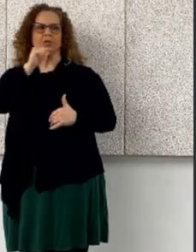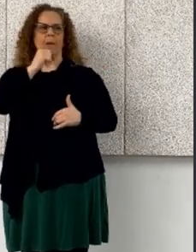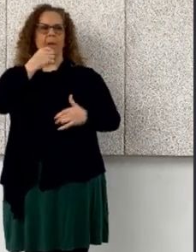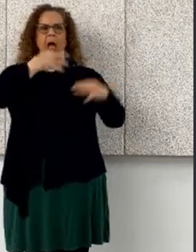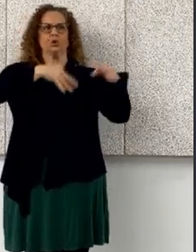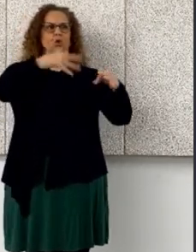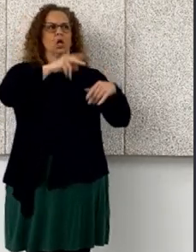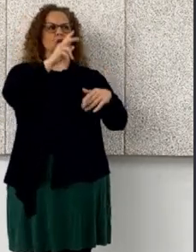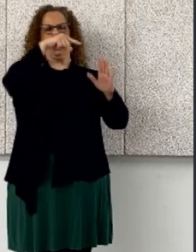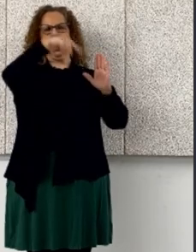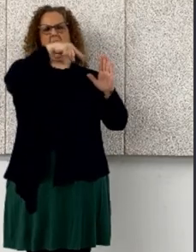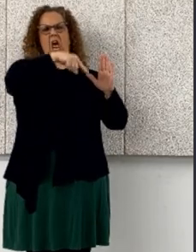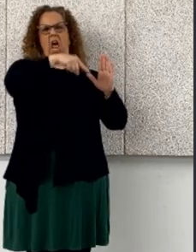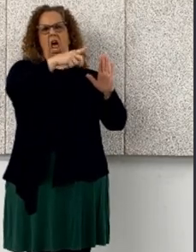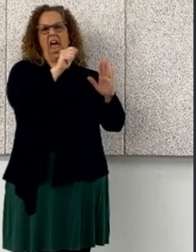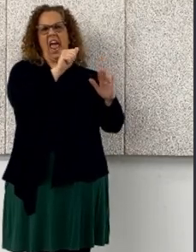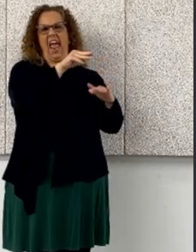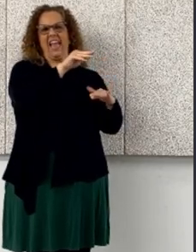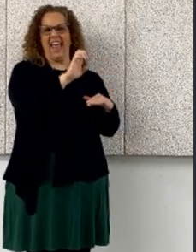up. But I'm just saying,